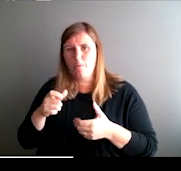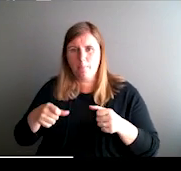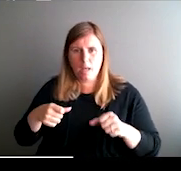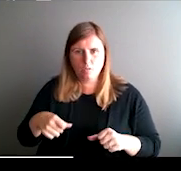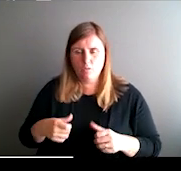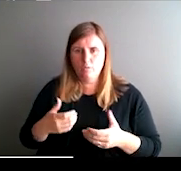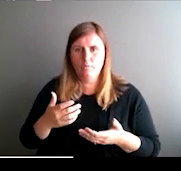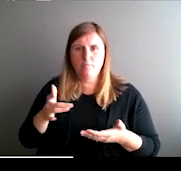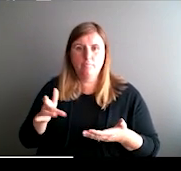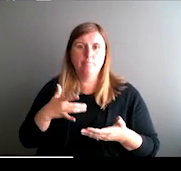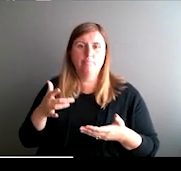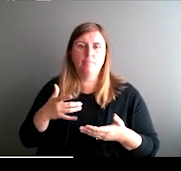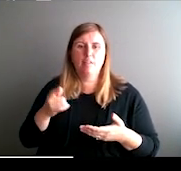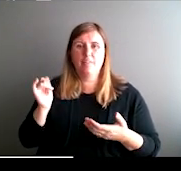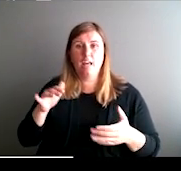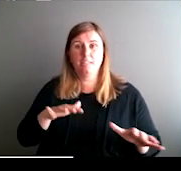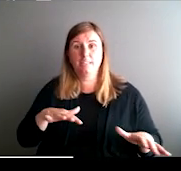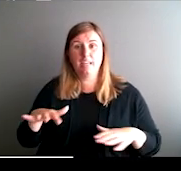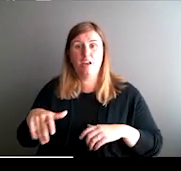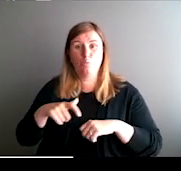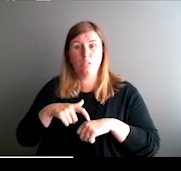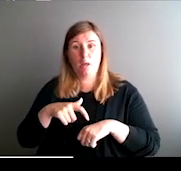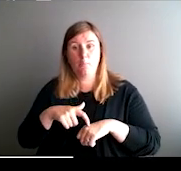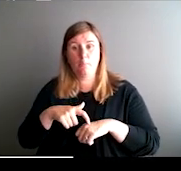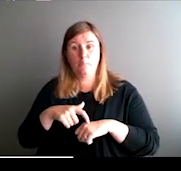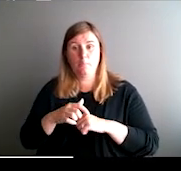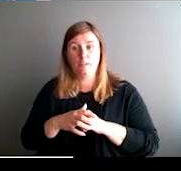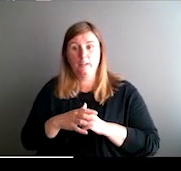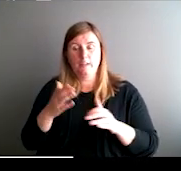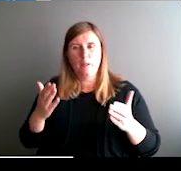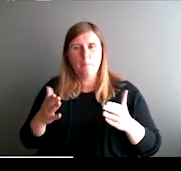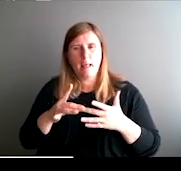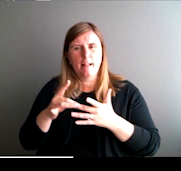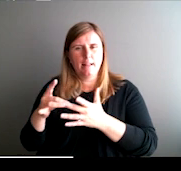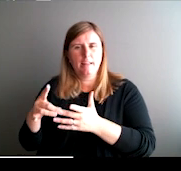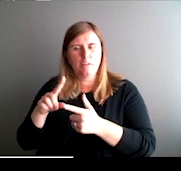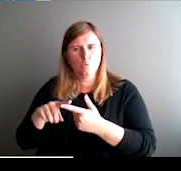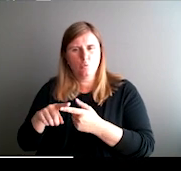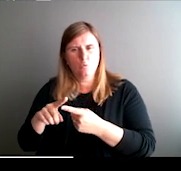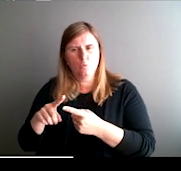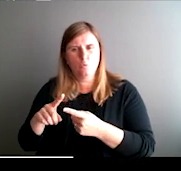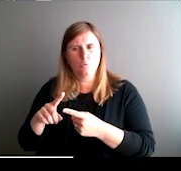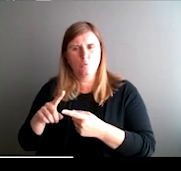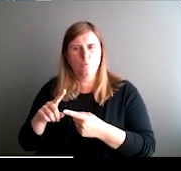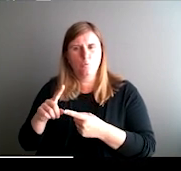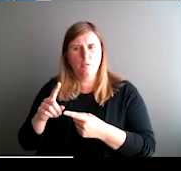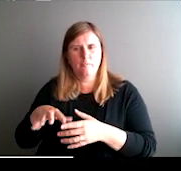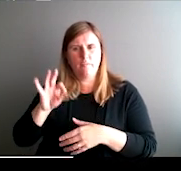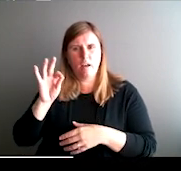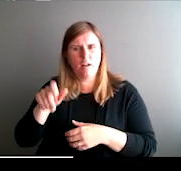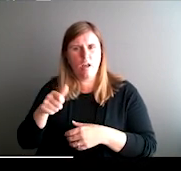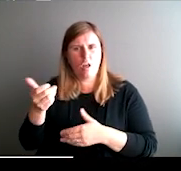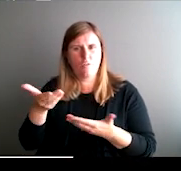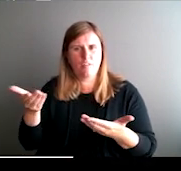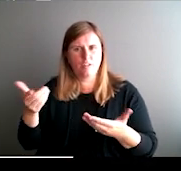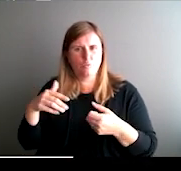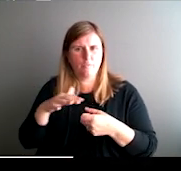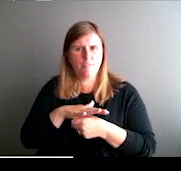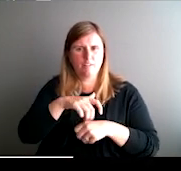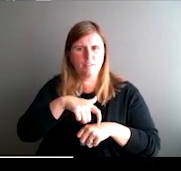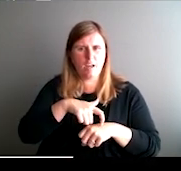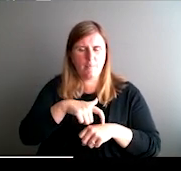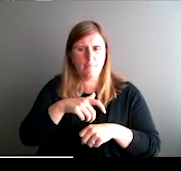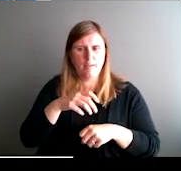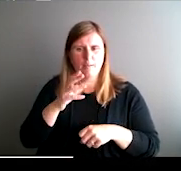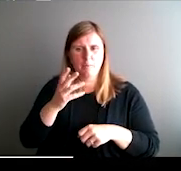whatever it might be, that downtime may lead to them finding some other stuff to fill the time and doing